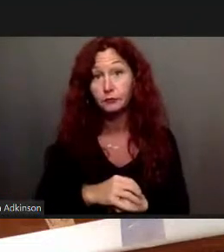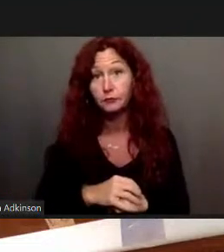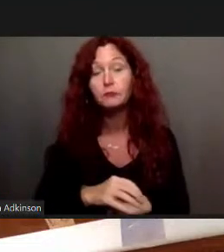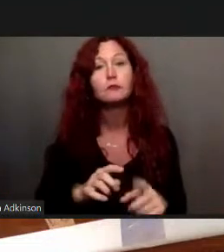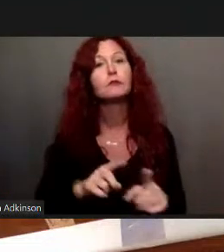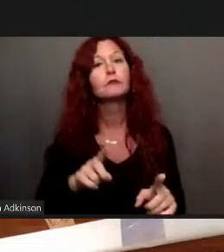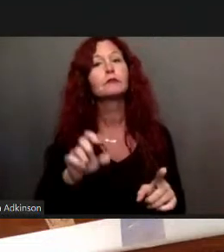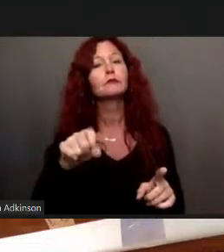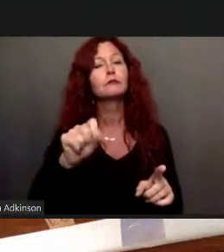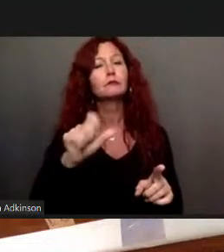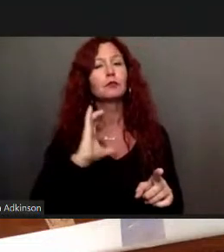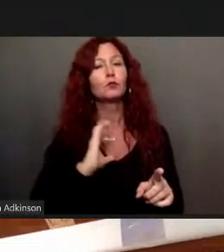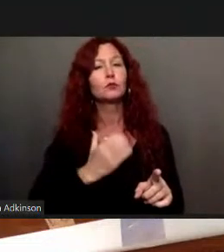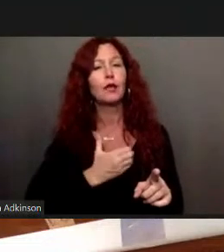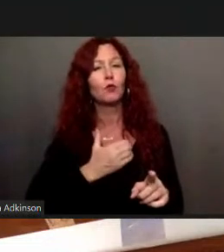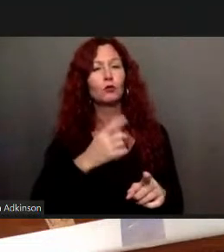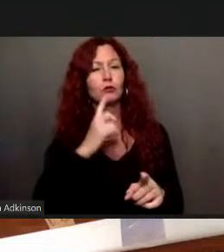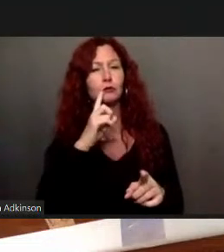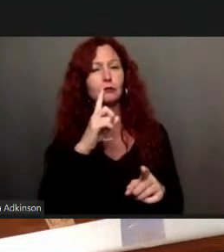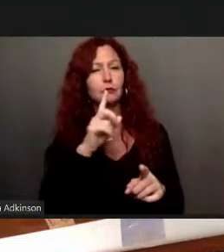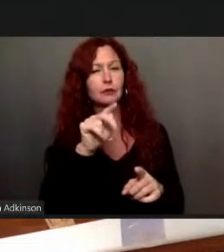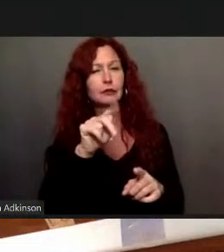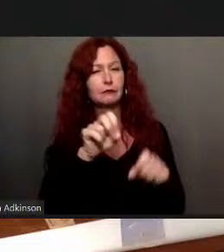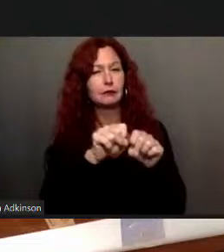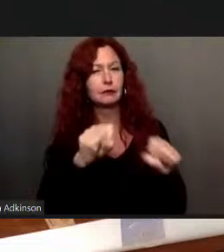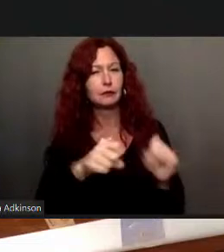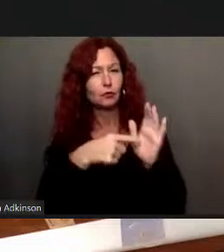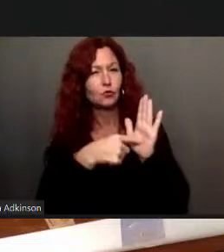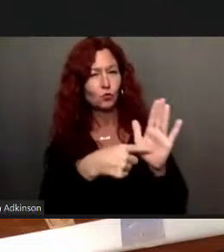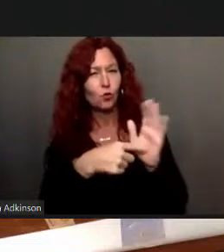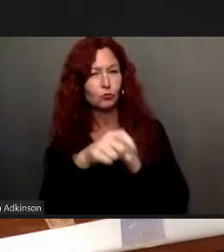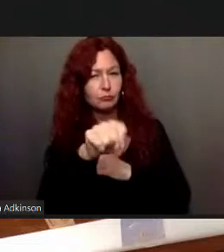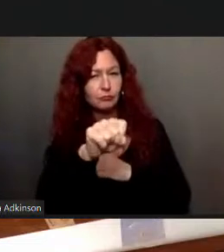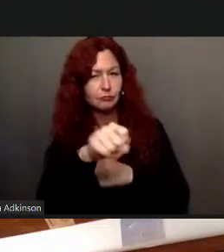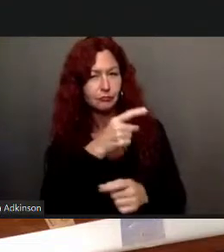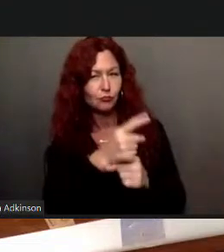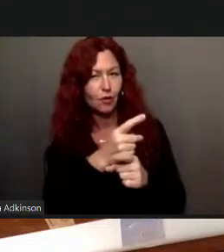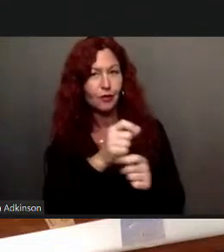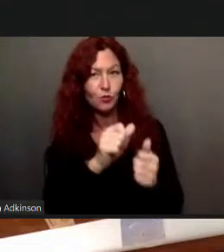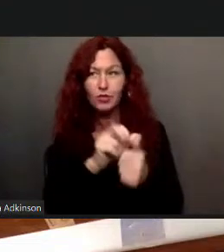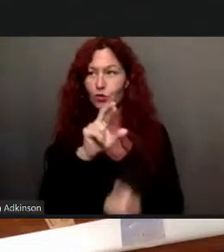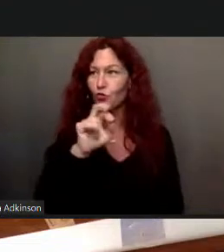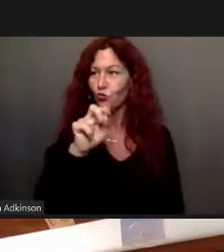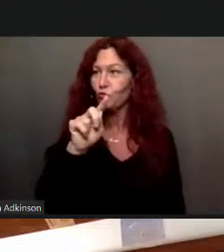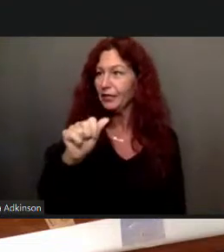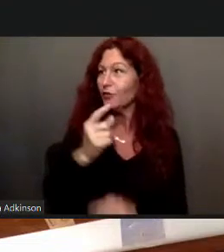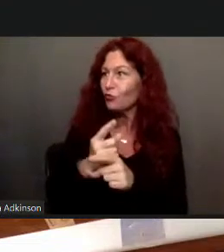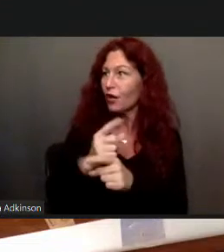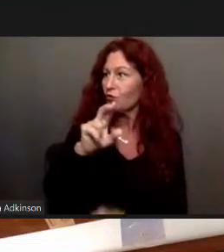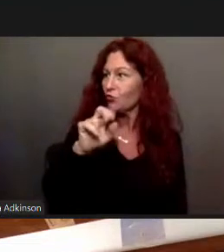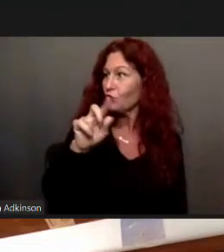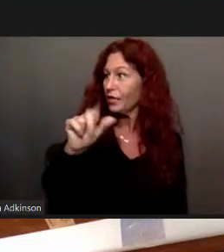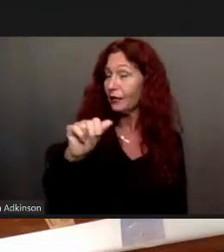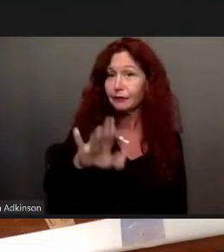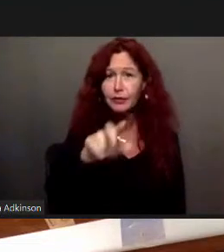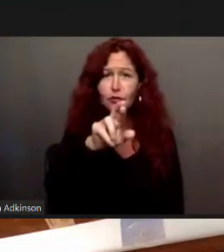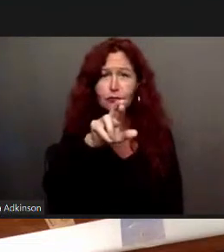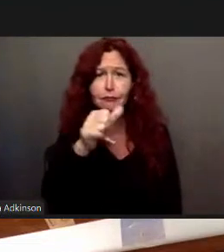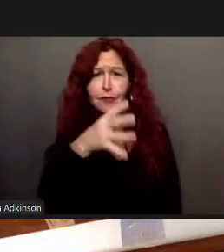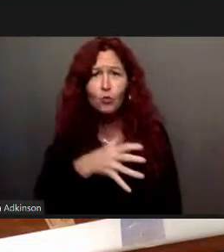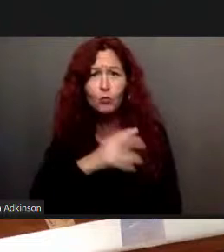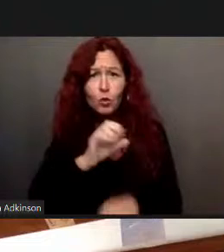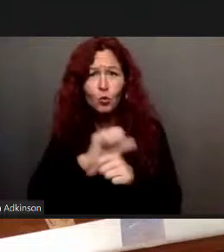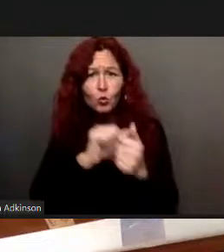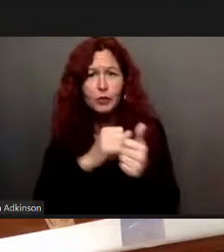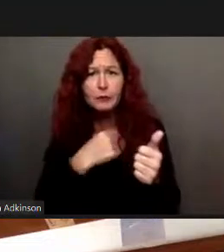Miami. At the, you know, the Belmont's health with Rita, but yes, I am curious. You know, Rita worked for me for like 20 years. Okay. All